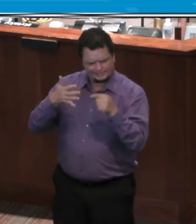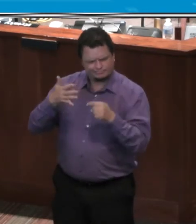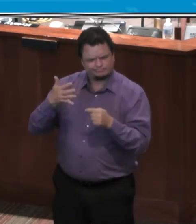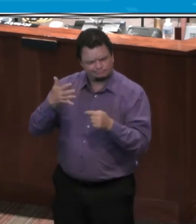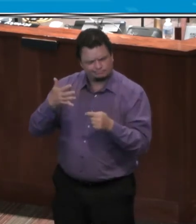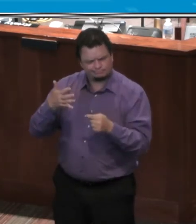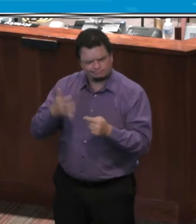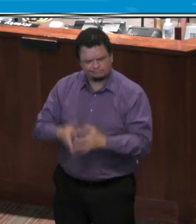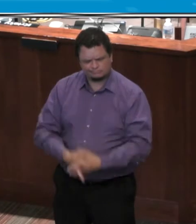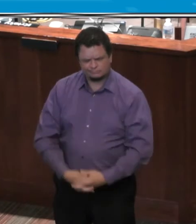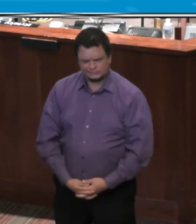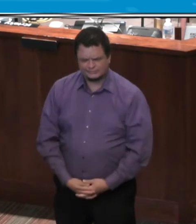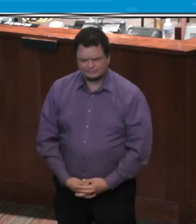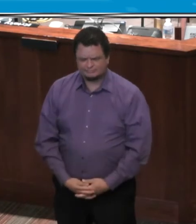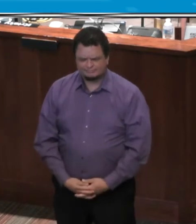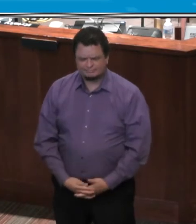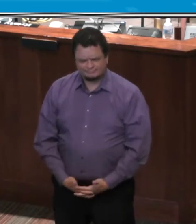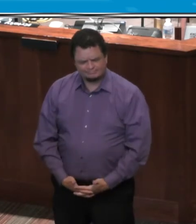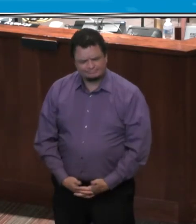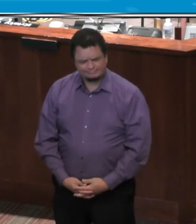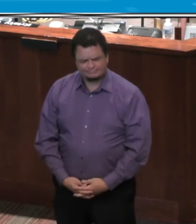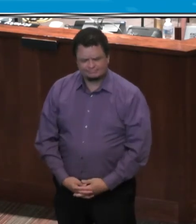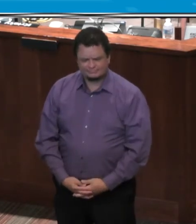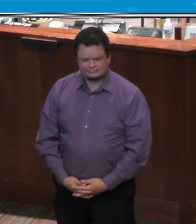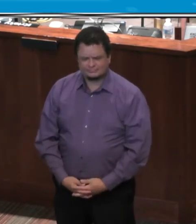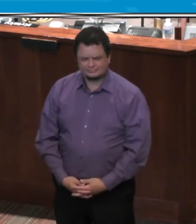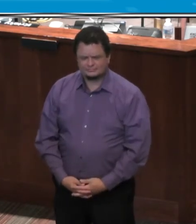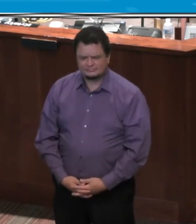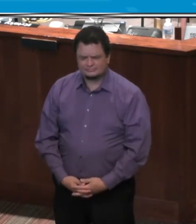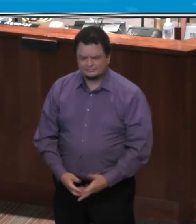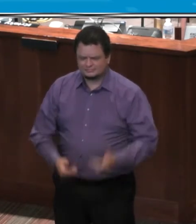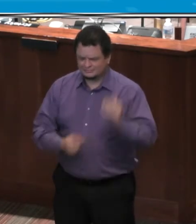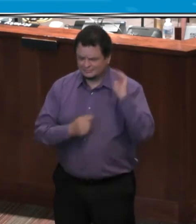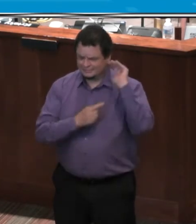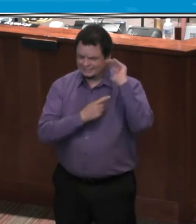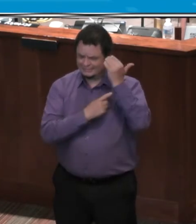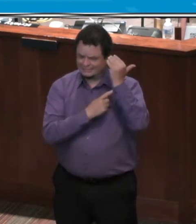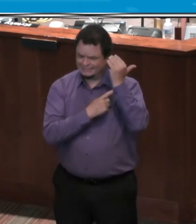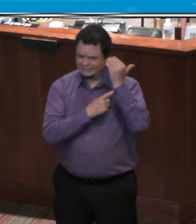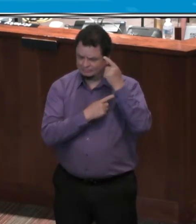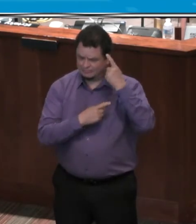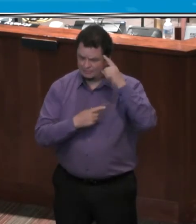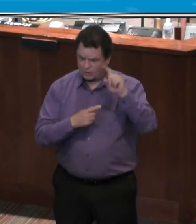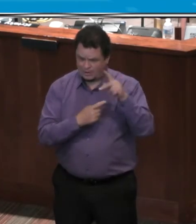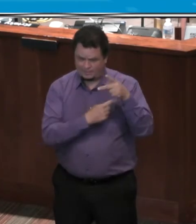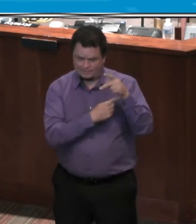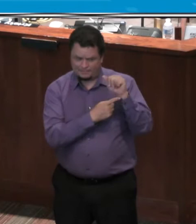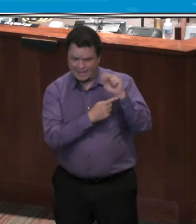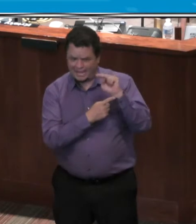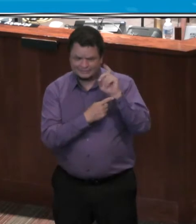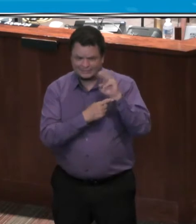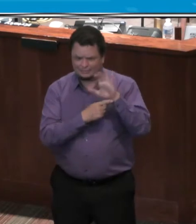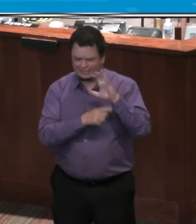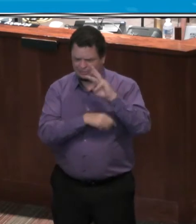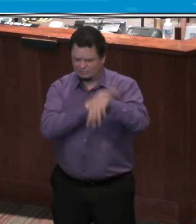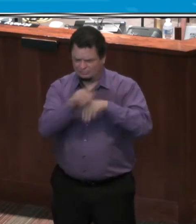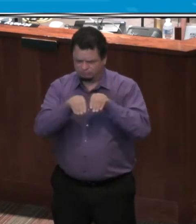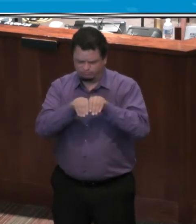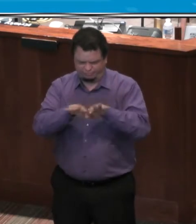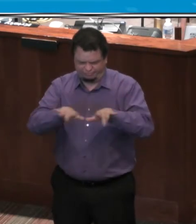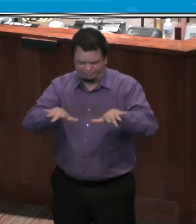supply for pandemics doesn't work. And the analogy from that is